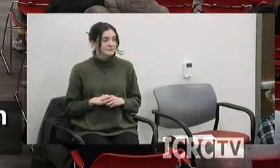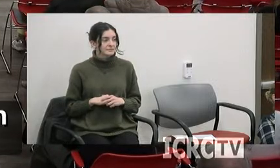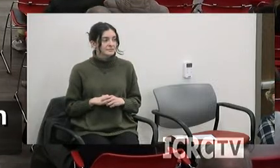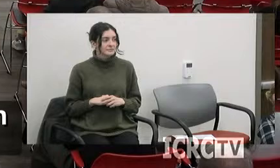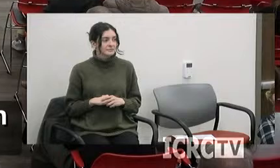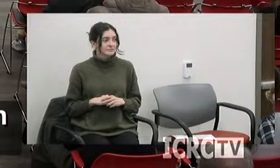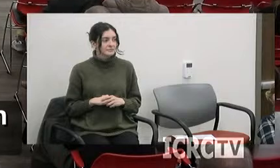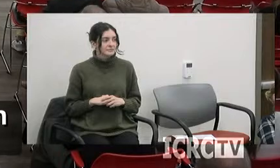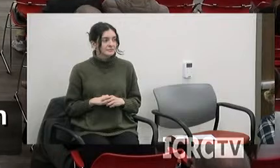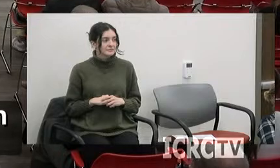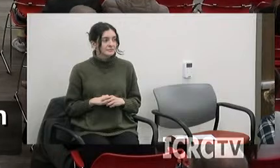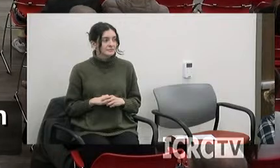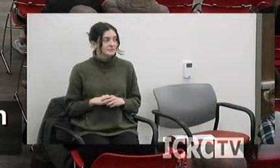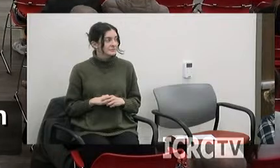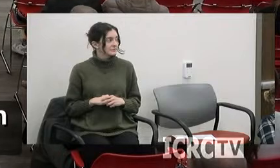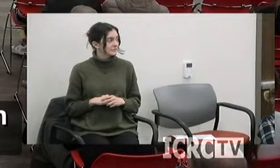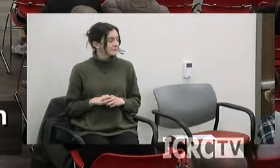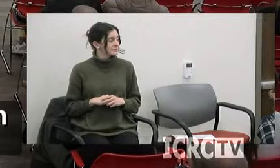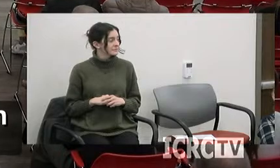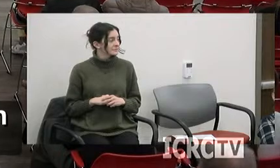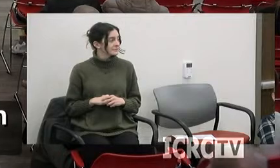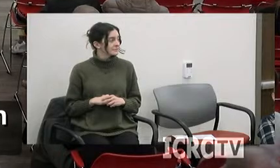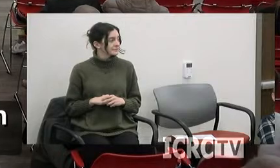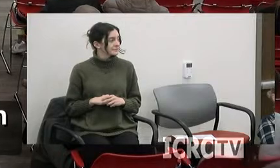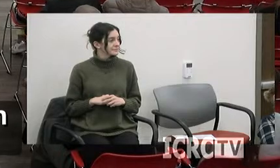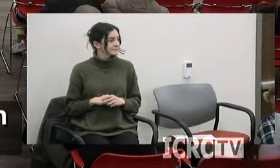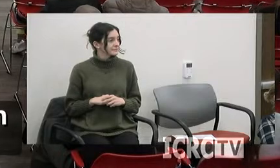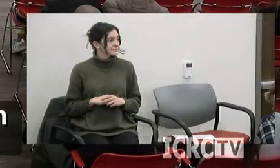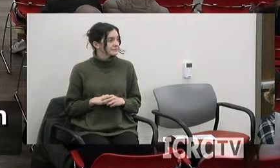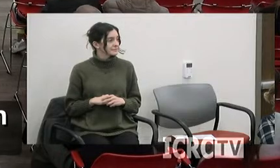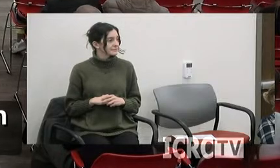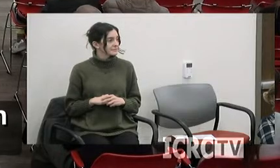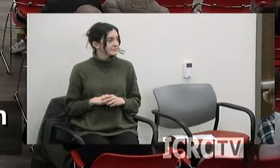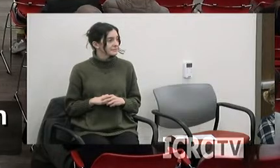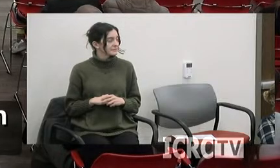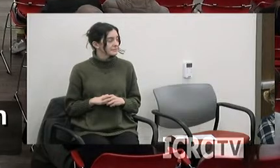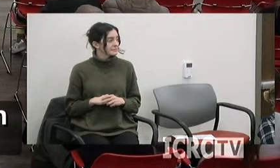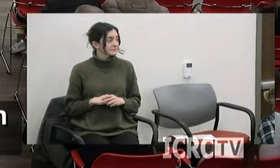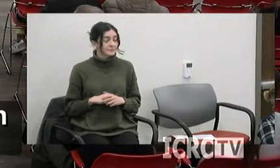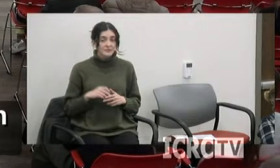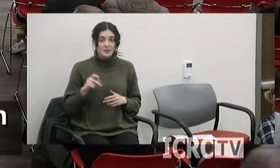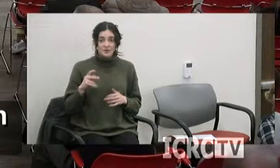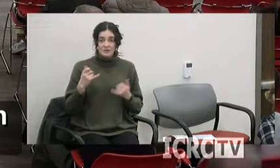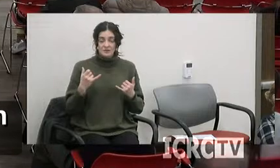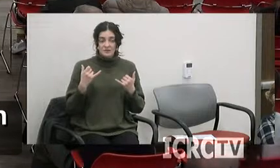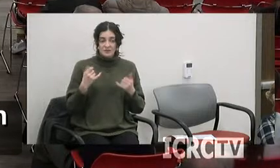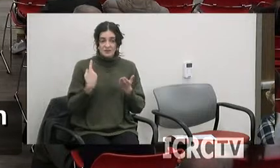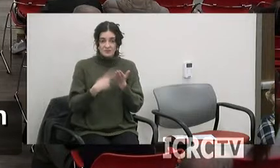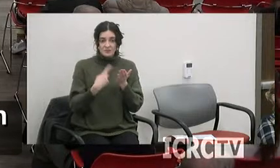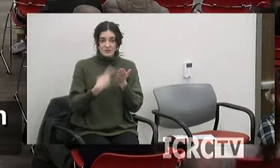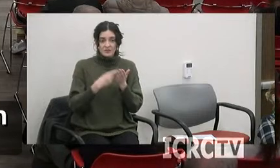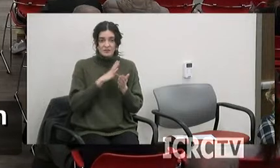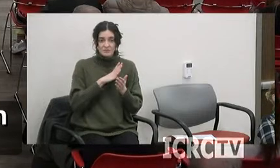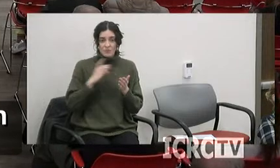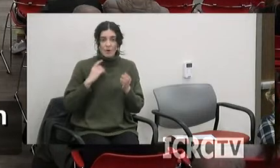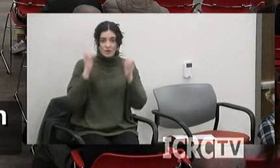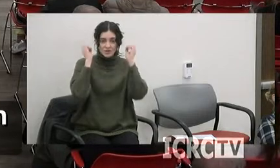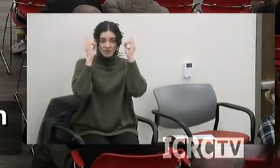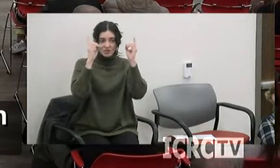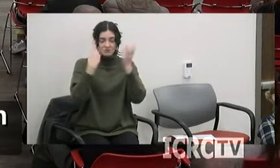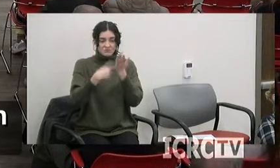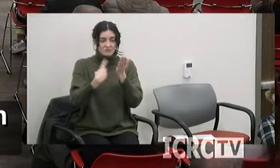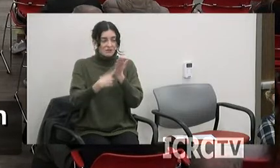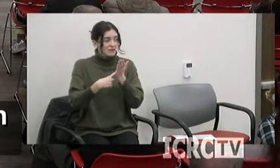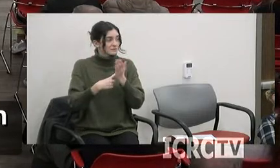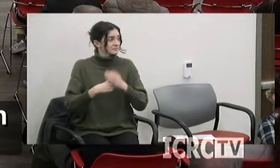That's it. Al? Yes. Okay. Okay, we're going to move ahead to Board of Education business once again. Superintendent John